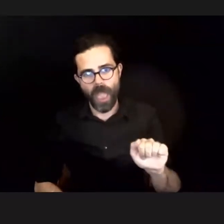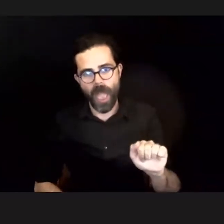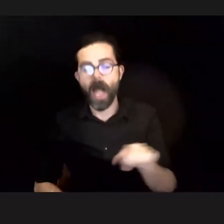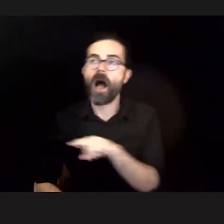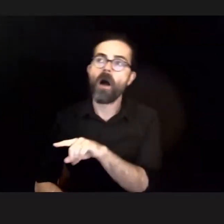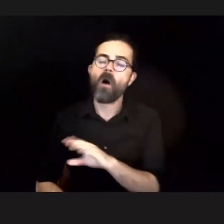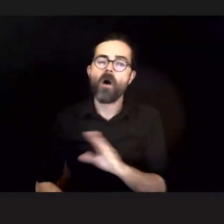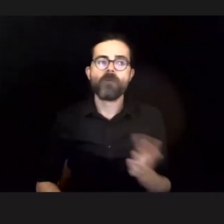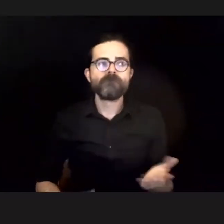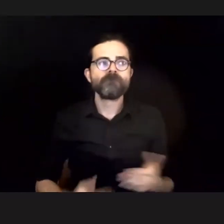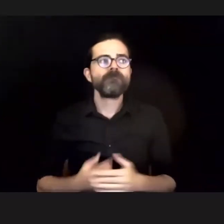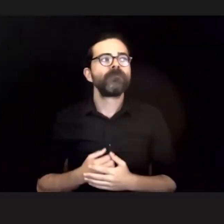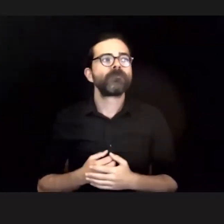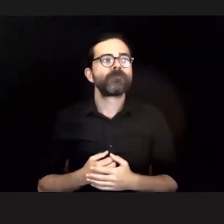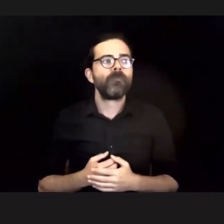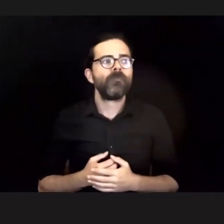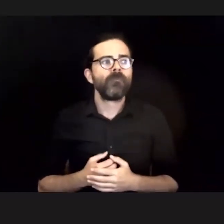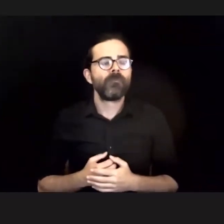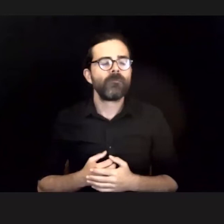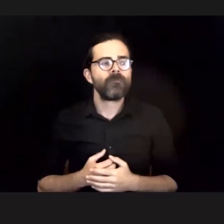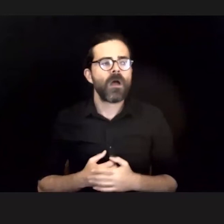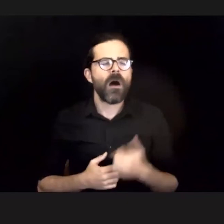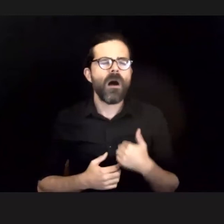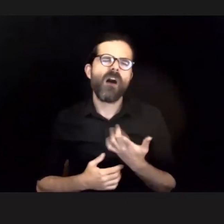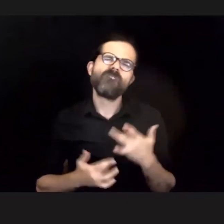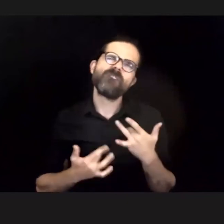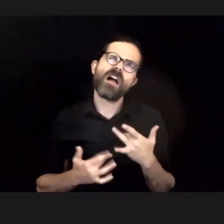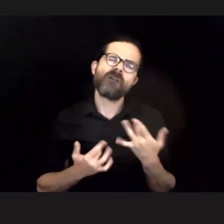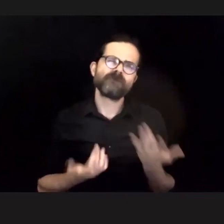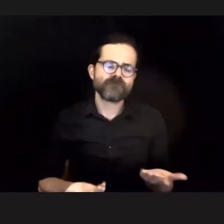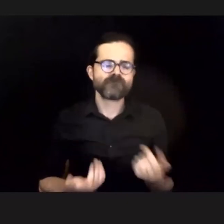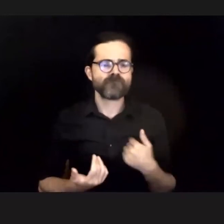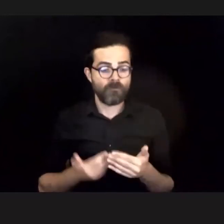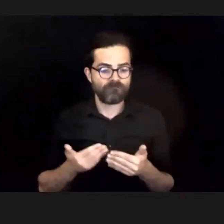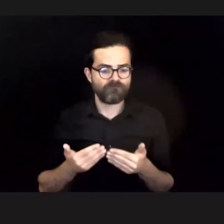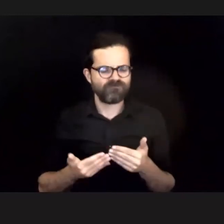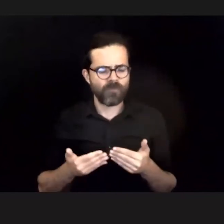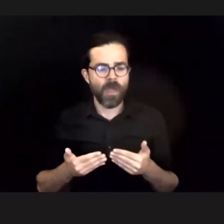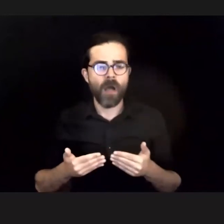Our feeling is that with the time, all the accessible